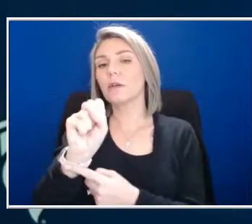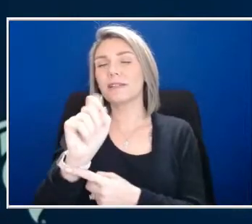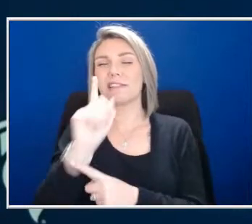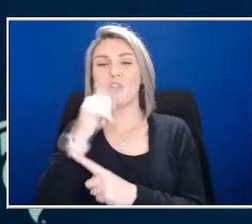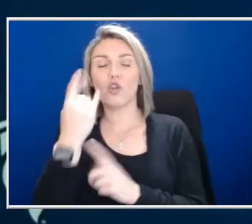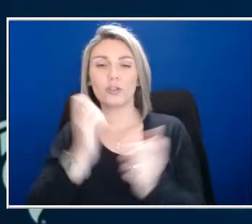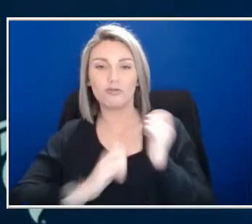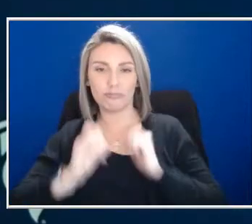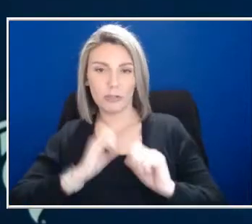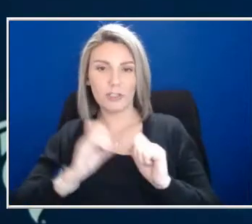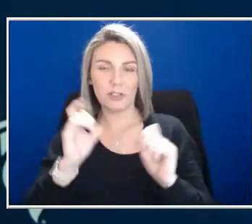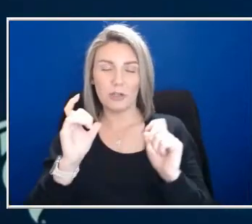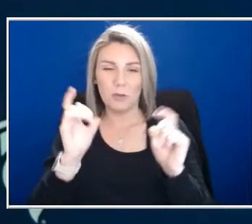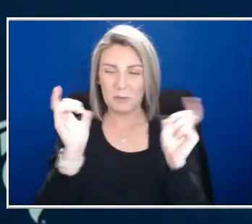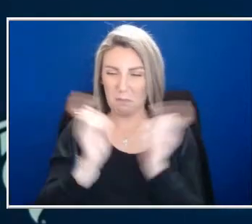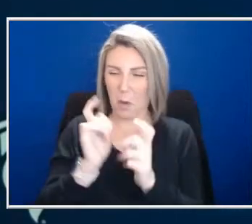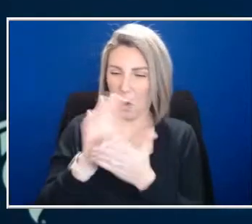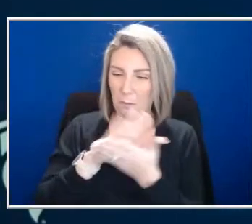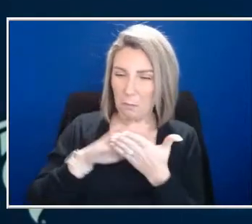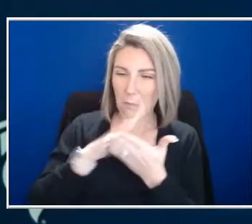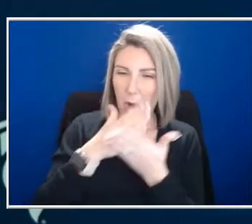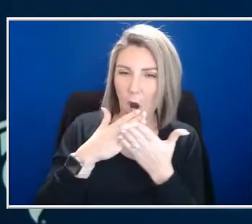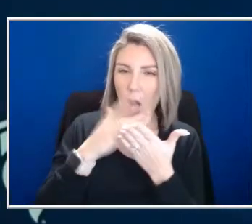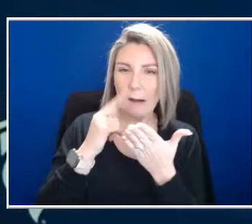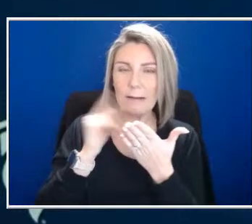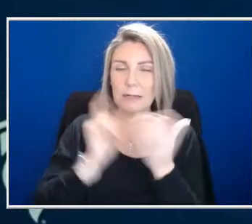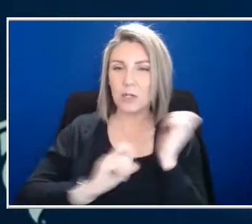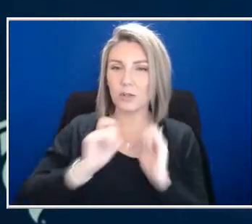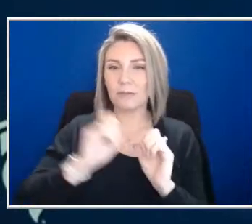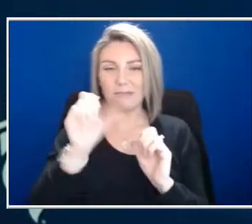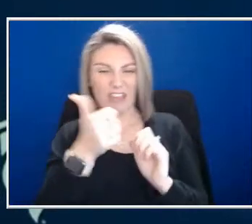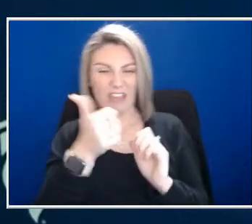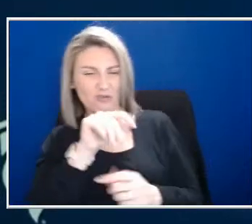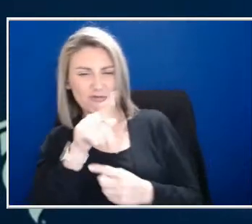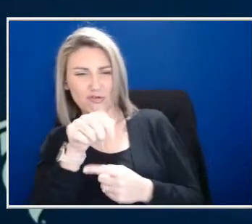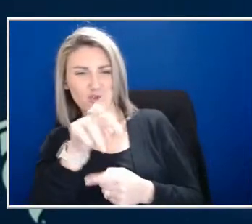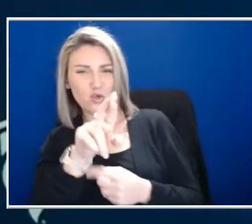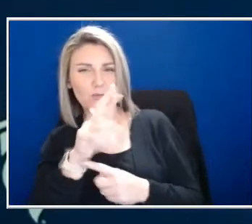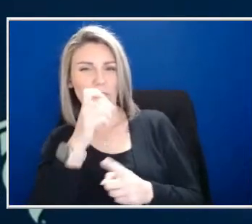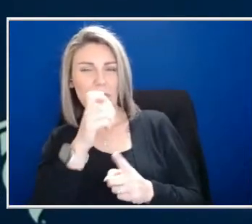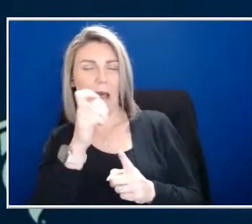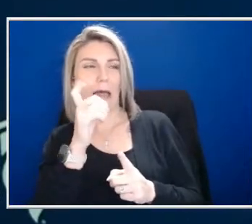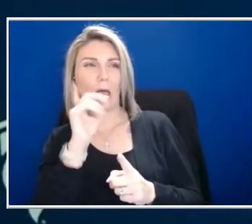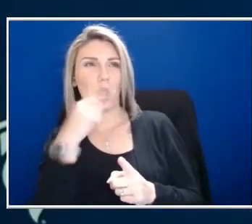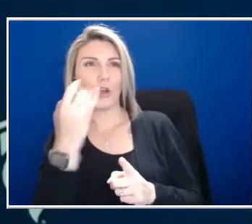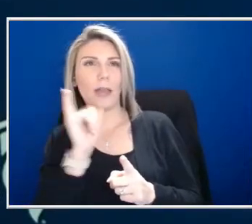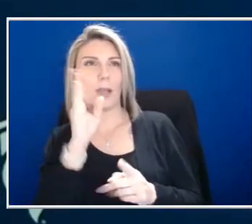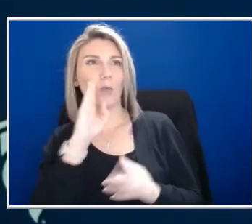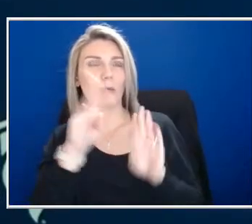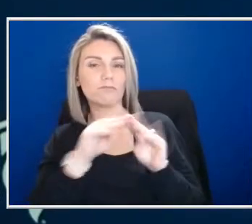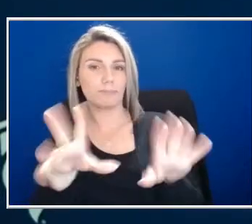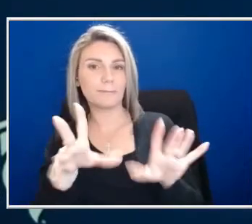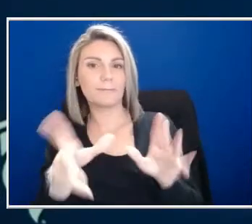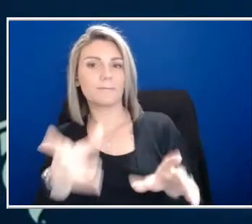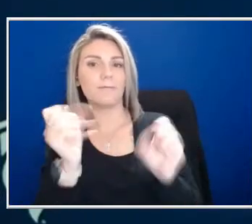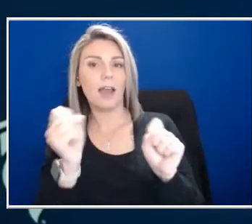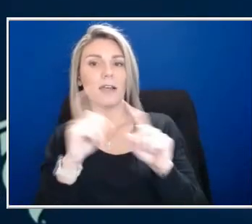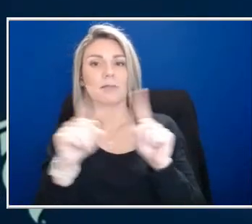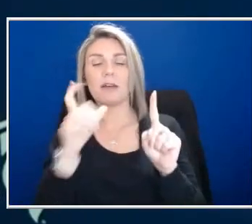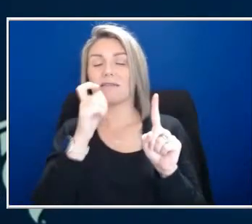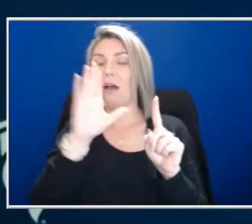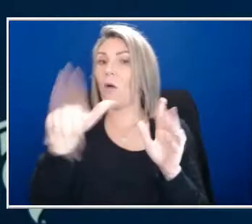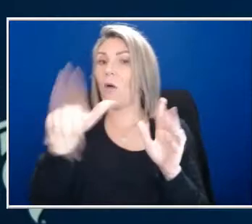area that looked very aggressive, and then there was some other tumor that they could see that didn't look aggressive. So not all of it's the same, which